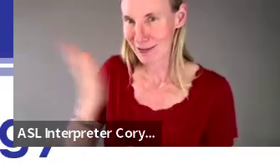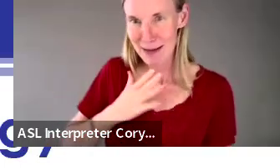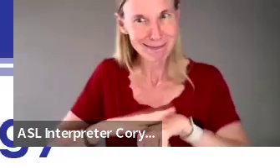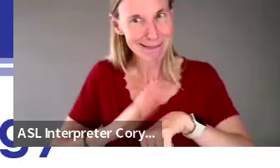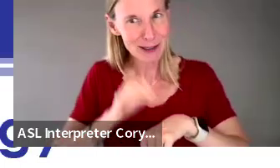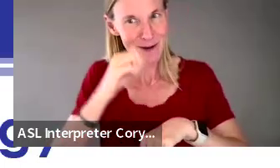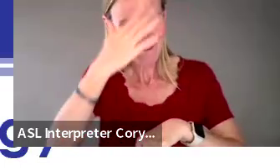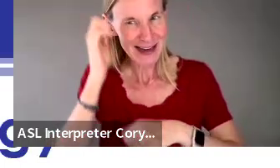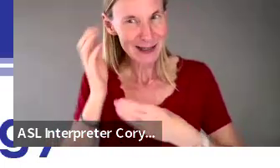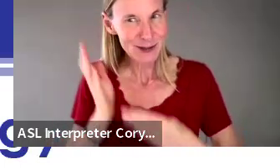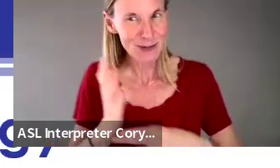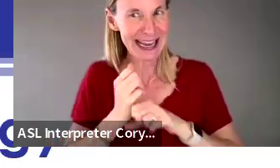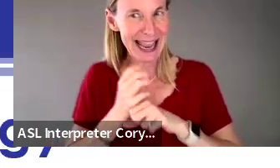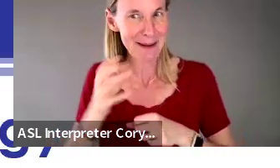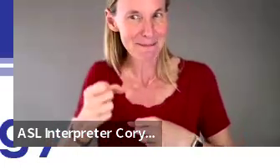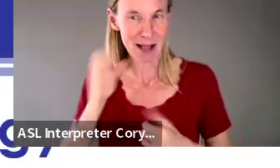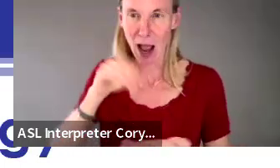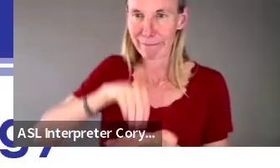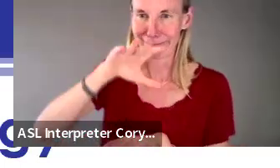that is something that needs to happen.